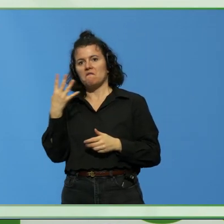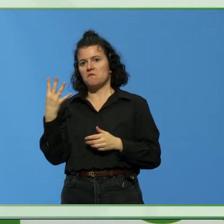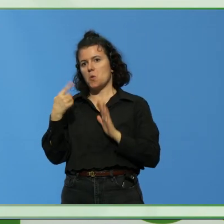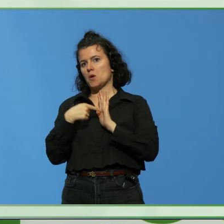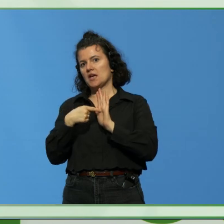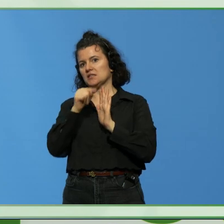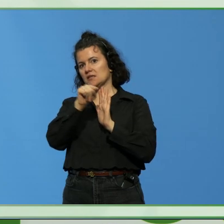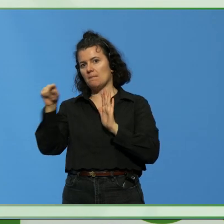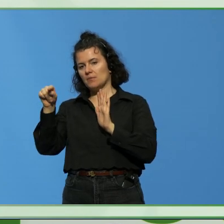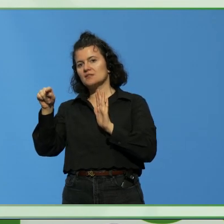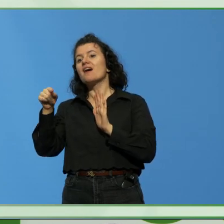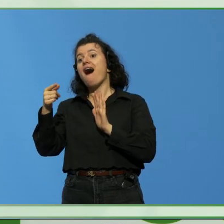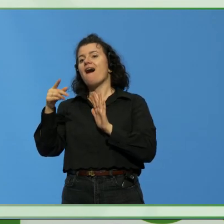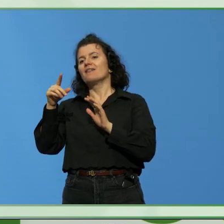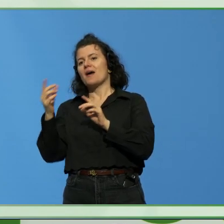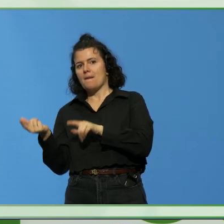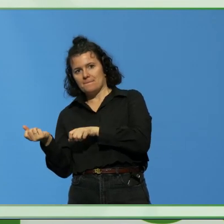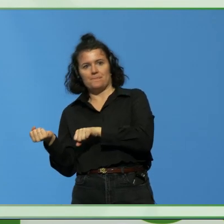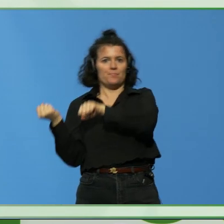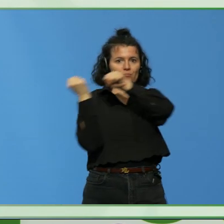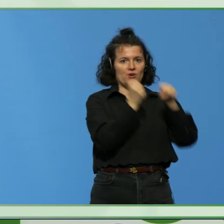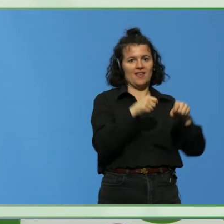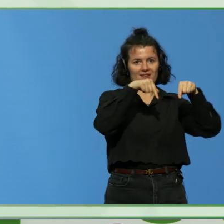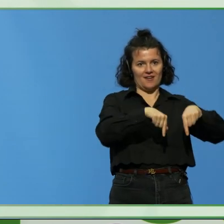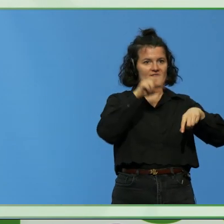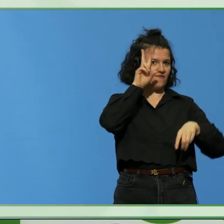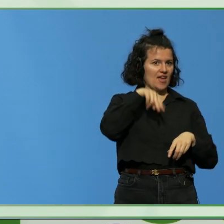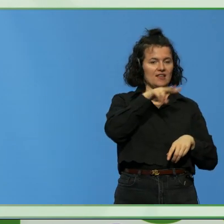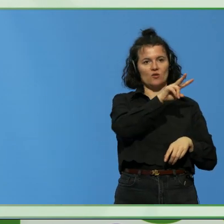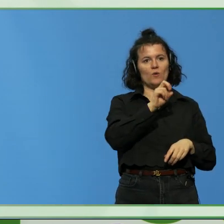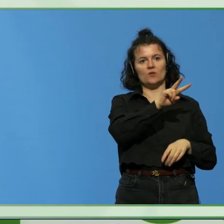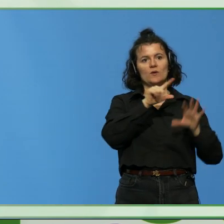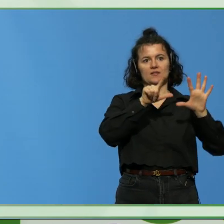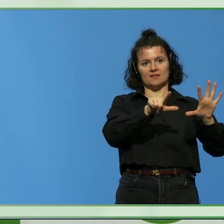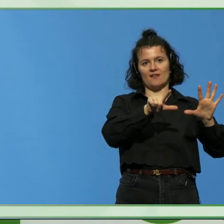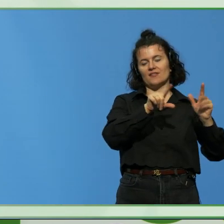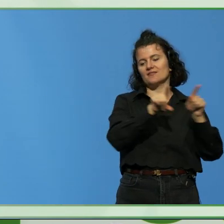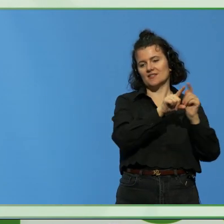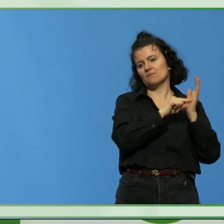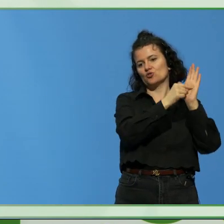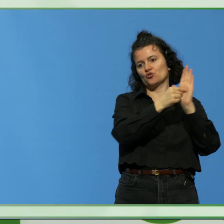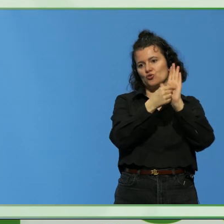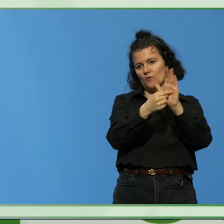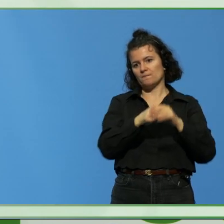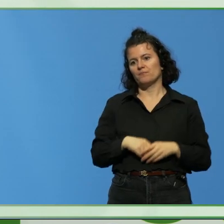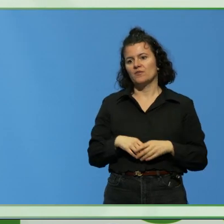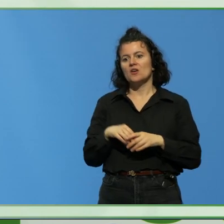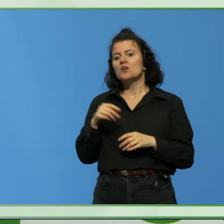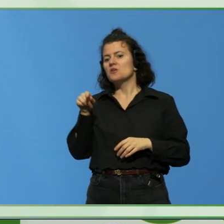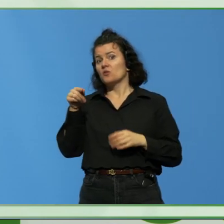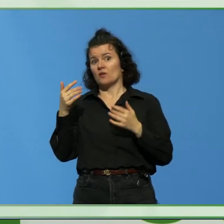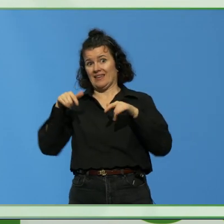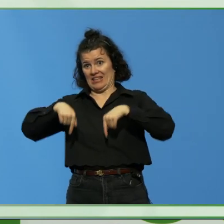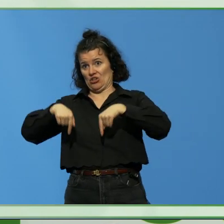in 27. This year, we have 3 of our startups here. Please do reach out to them if you want to speak to